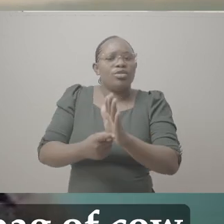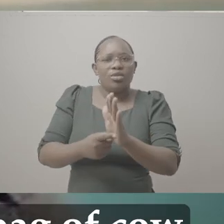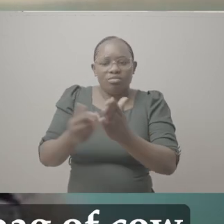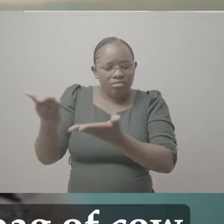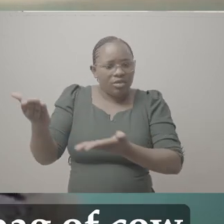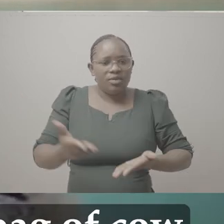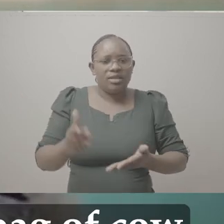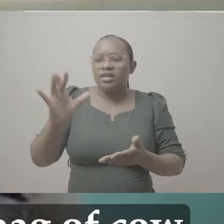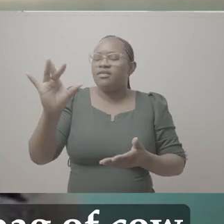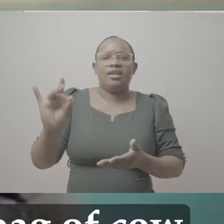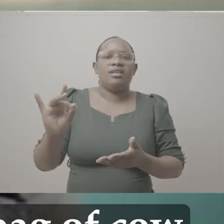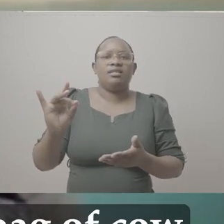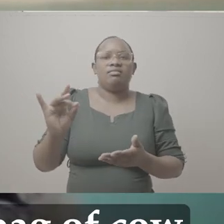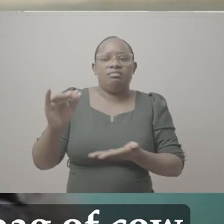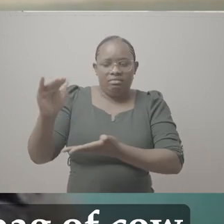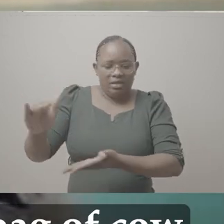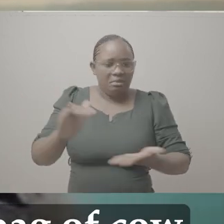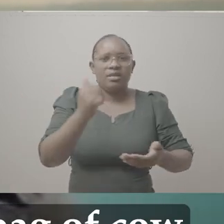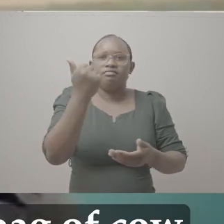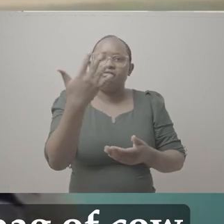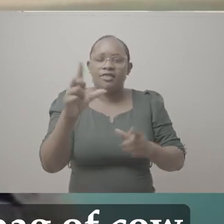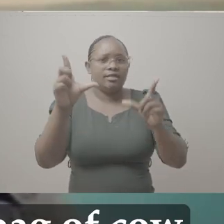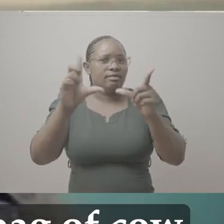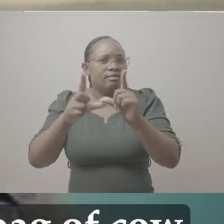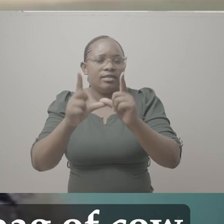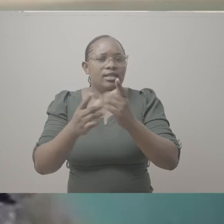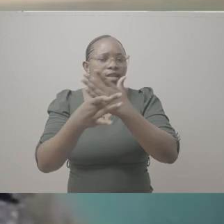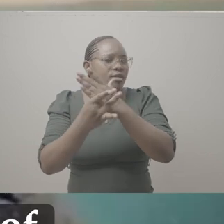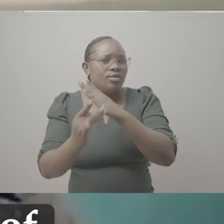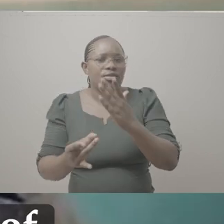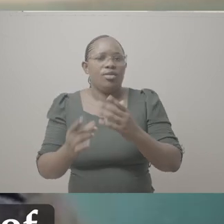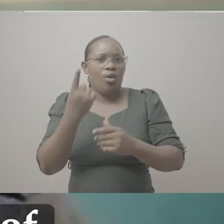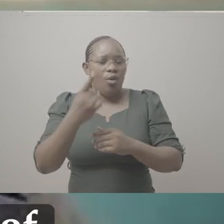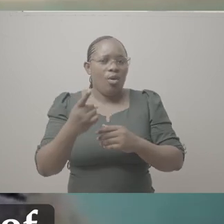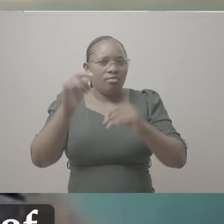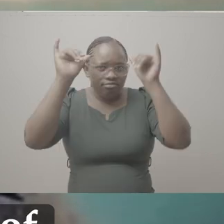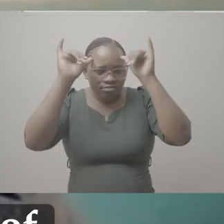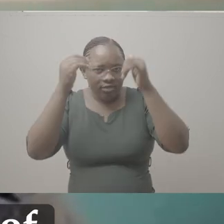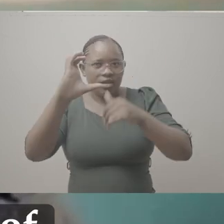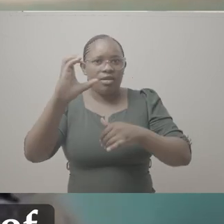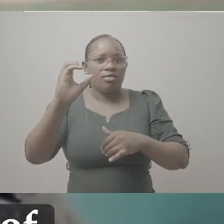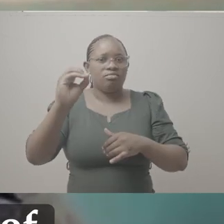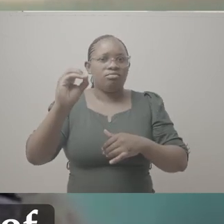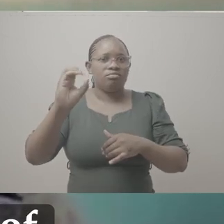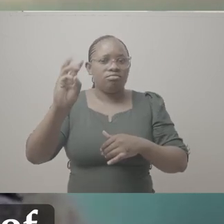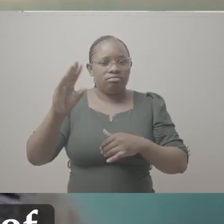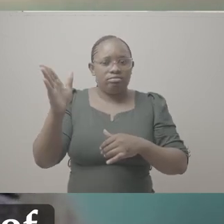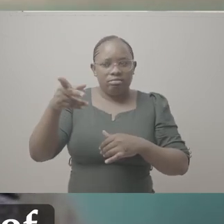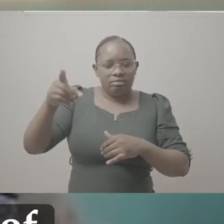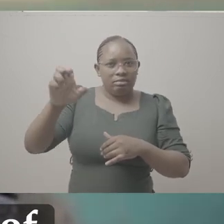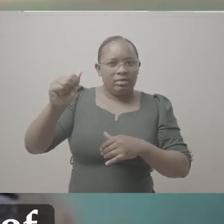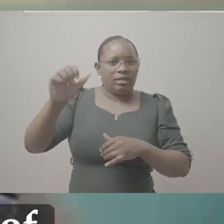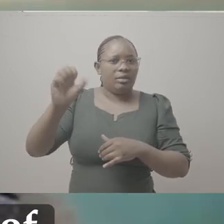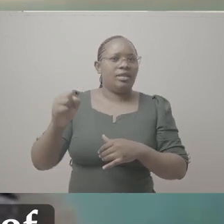bags of maize, 15 liters of cooking oil, and 1 bag of cowpeas. meaning they have a short of 52